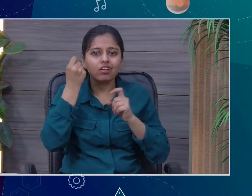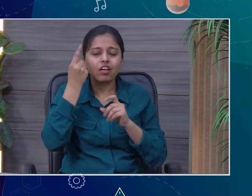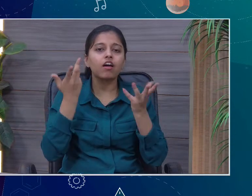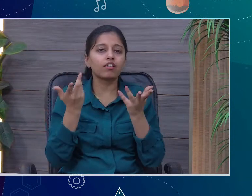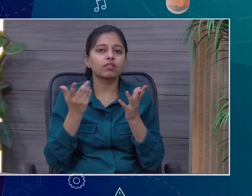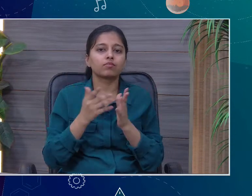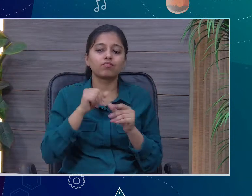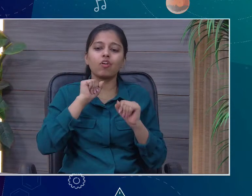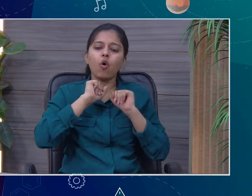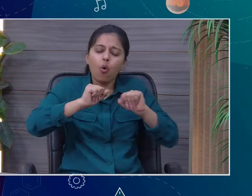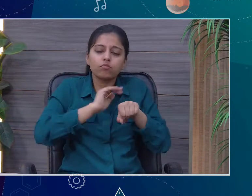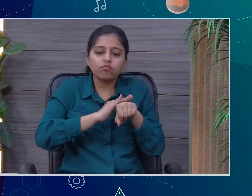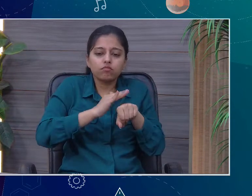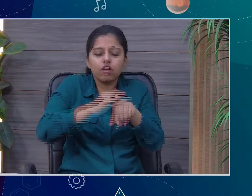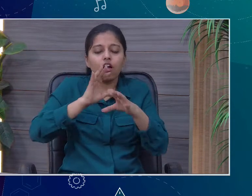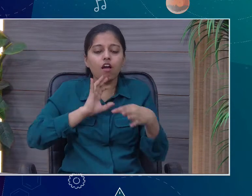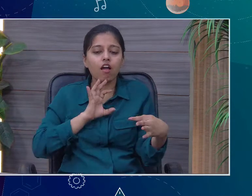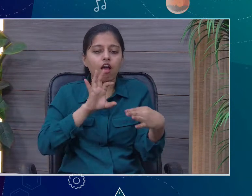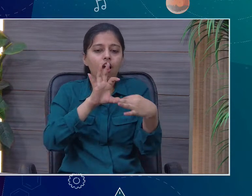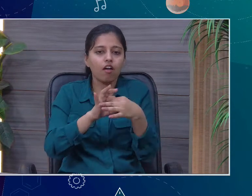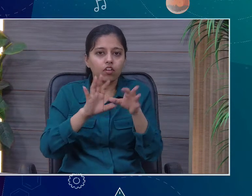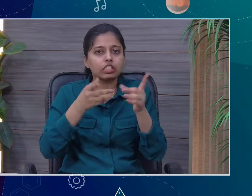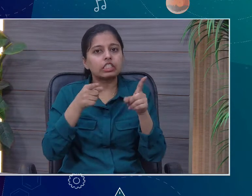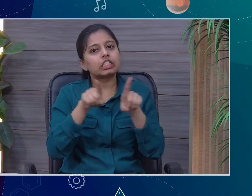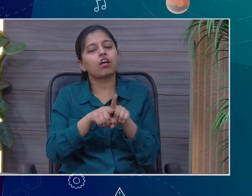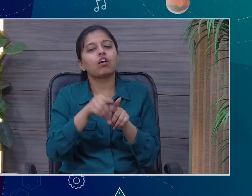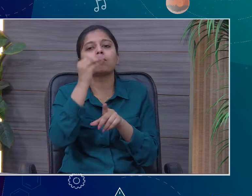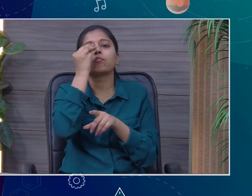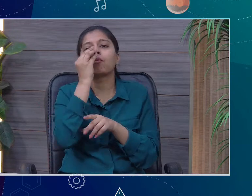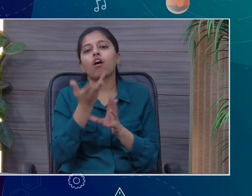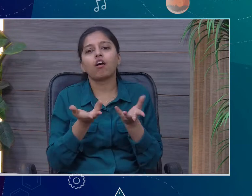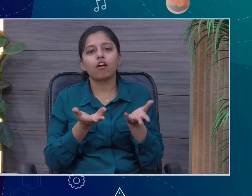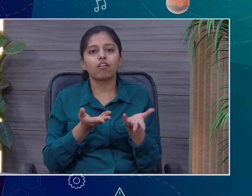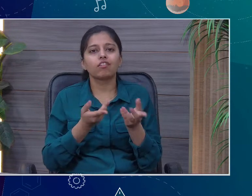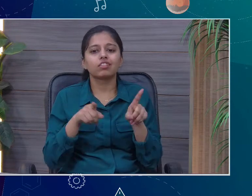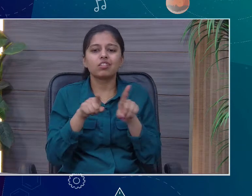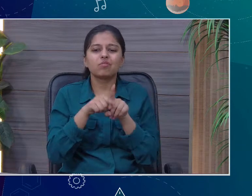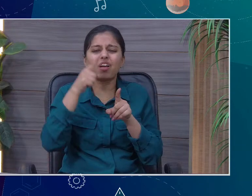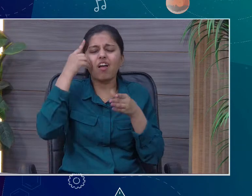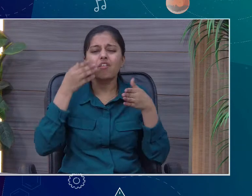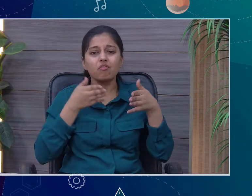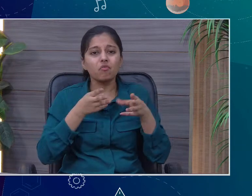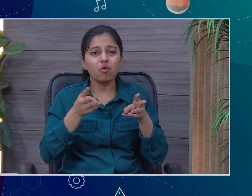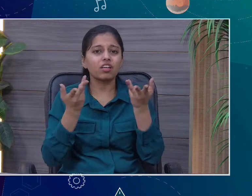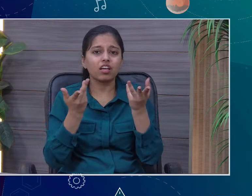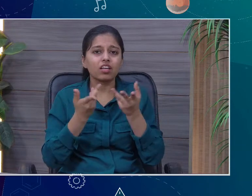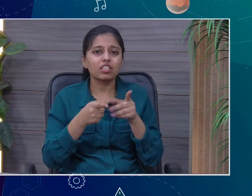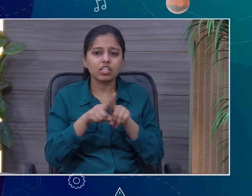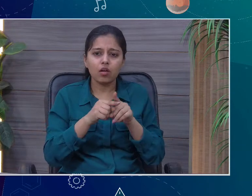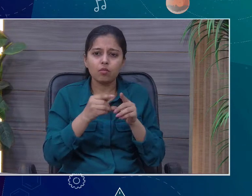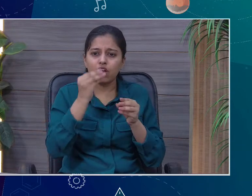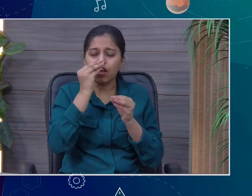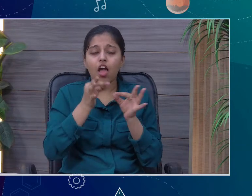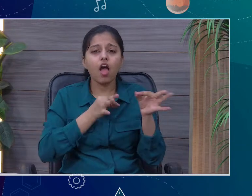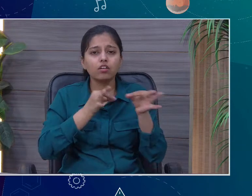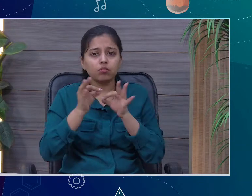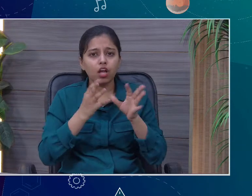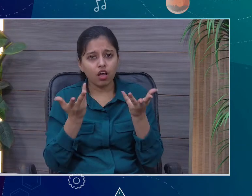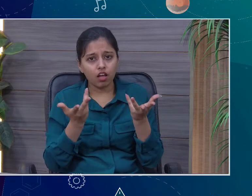their own experiences, simplifying it, it is a way to simplify